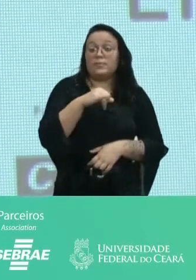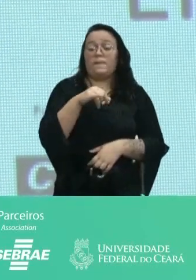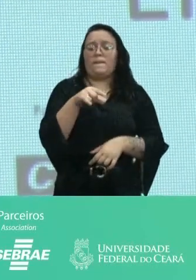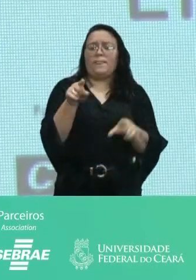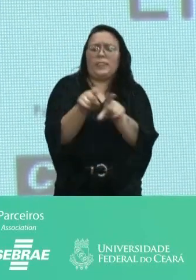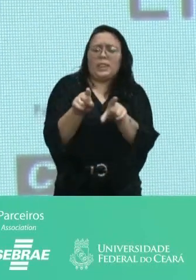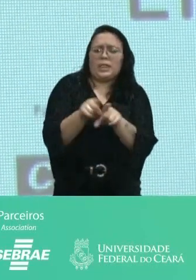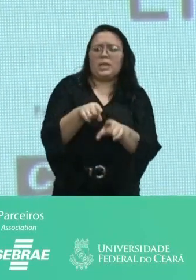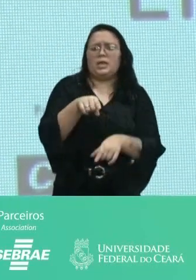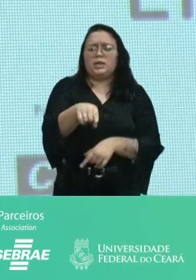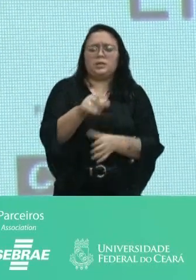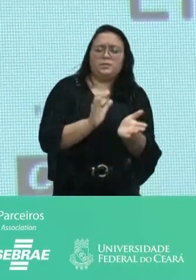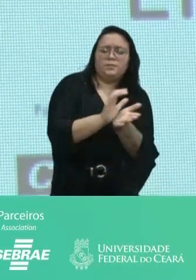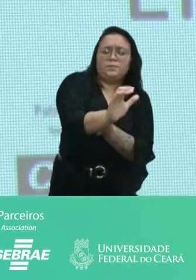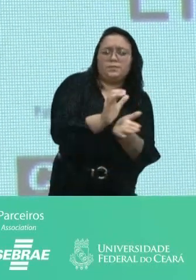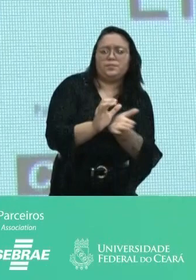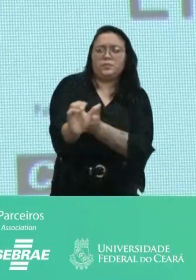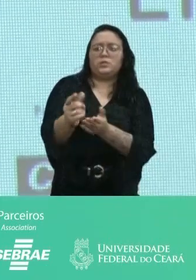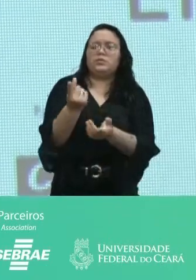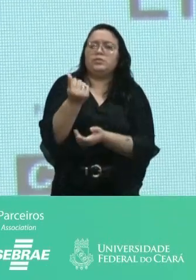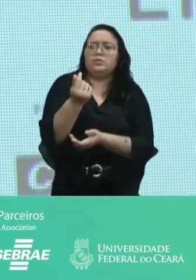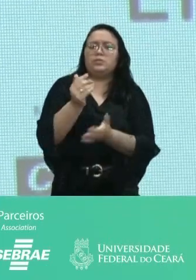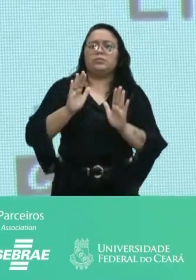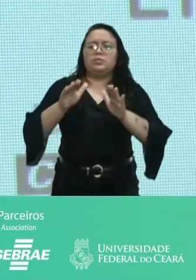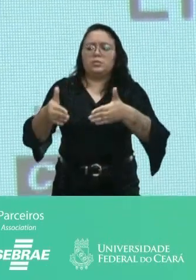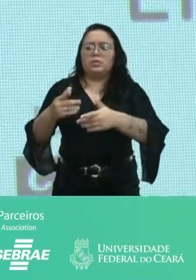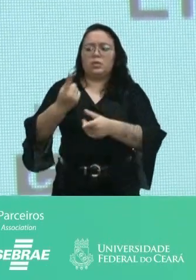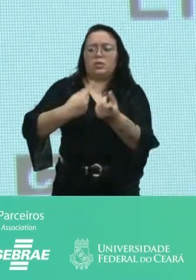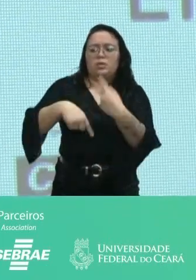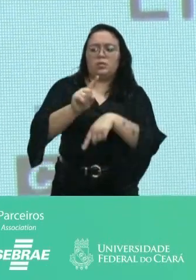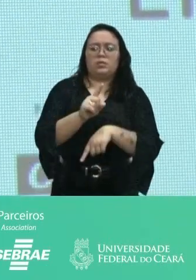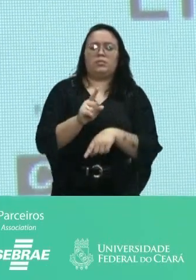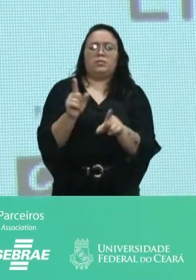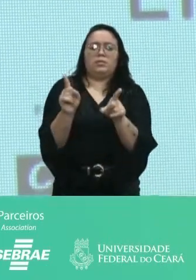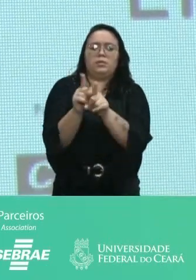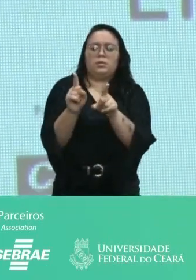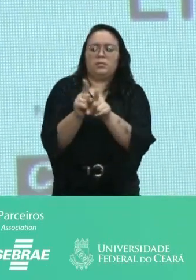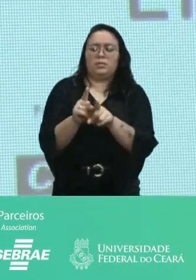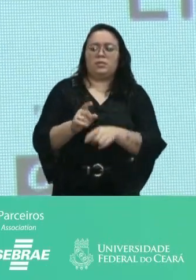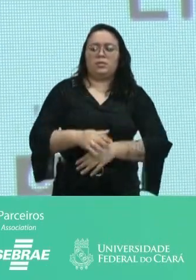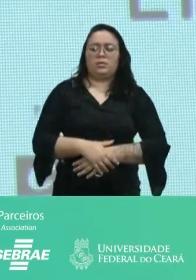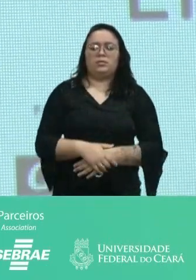about energy investment funds, renewable investment funds.